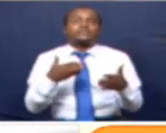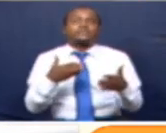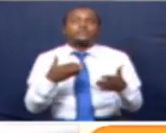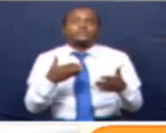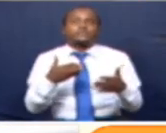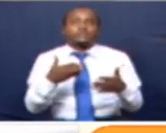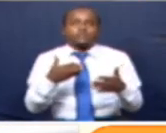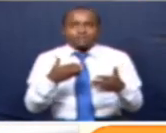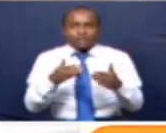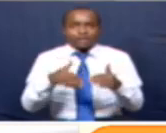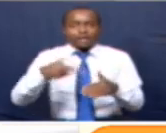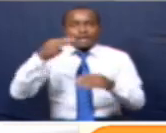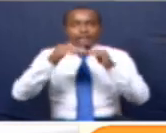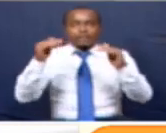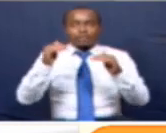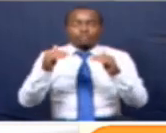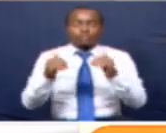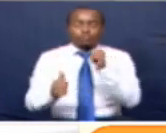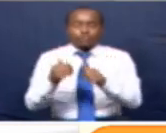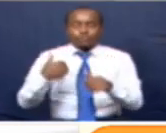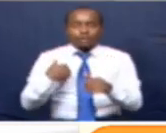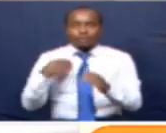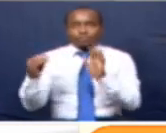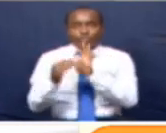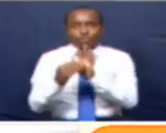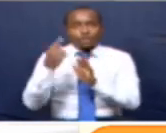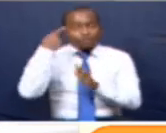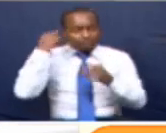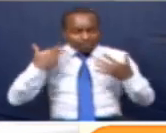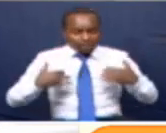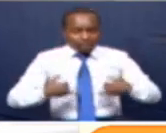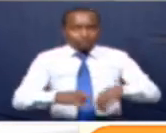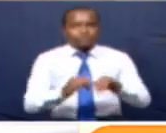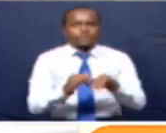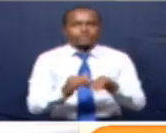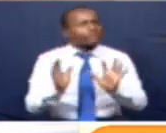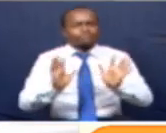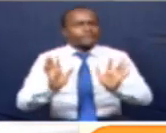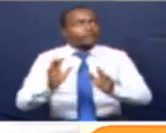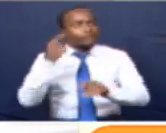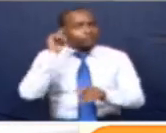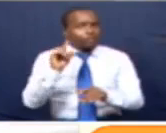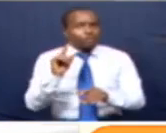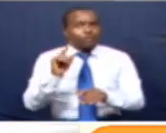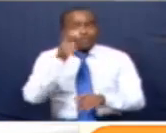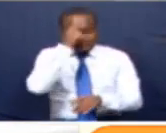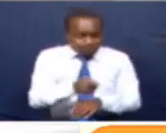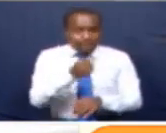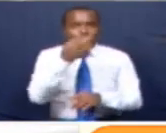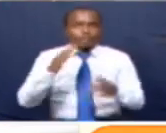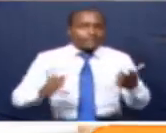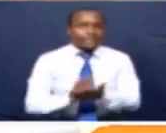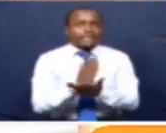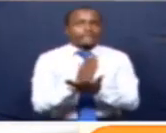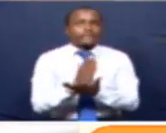the high ground on which we have set for the enforcement, for not for the enforcement, but for the respect of the rights of